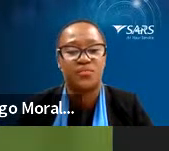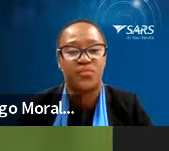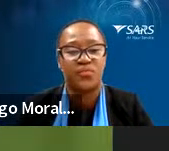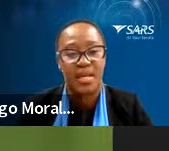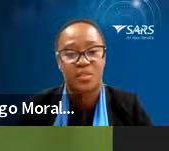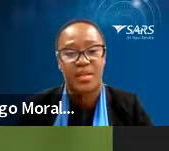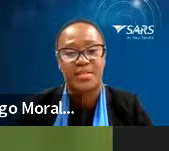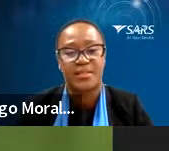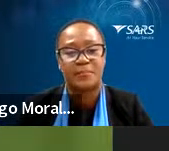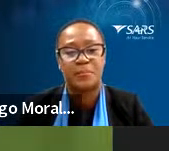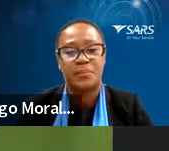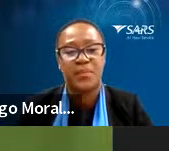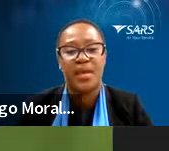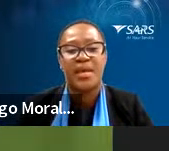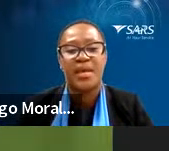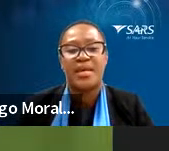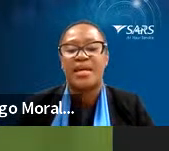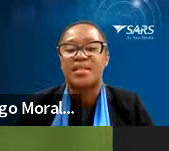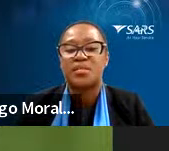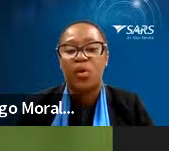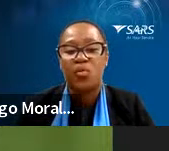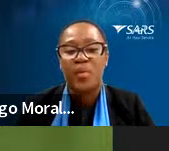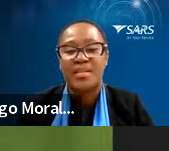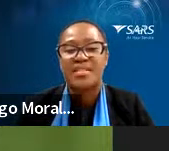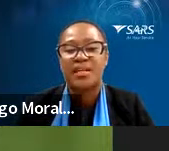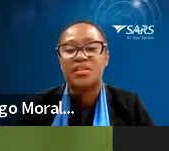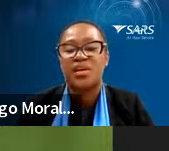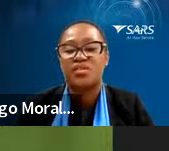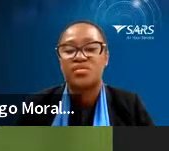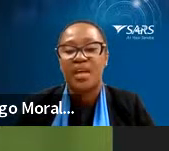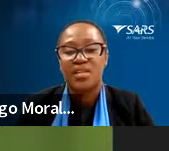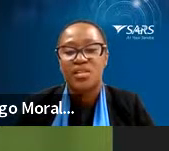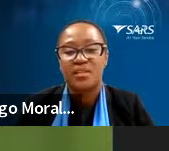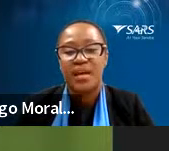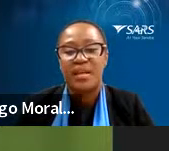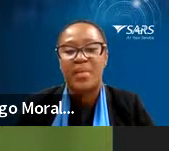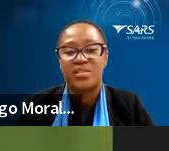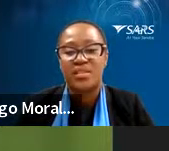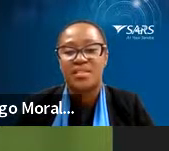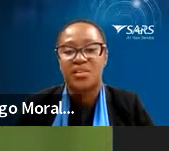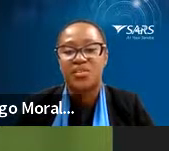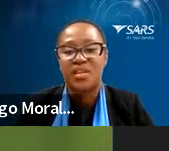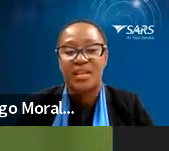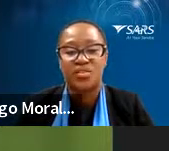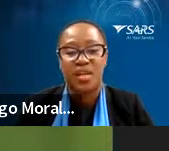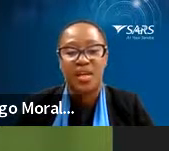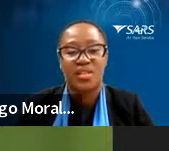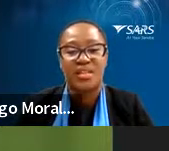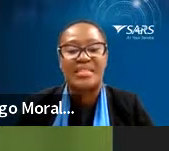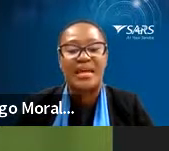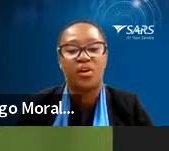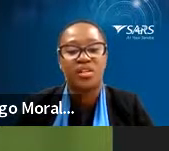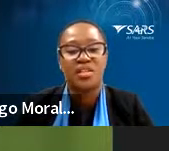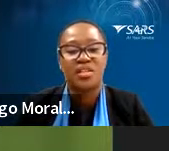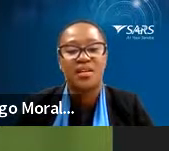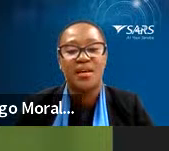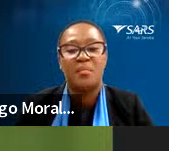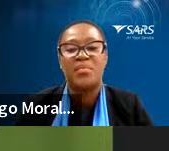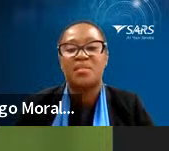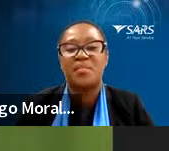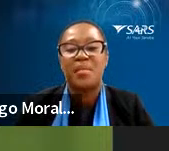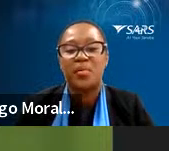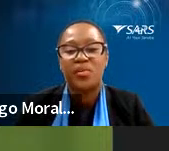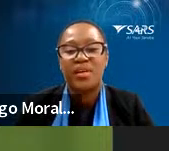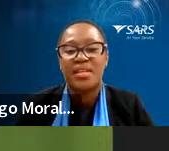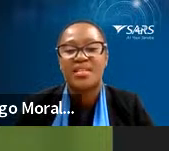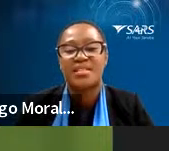services for taxpayers. He has a diploma in secondary education and a bachelor's degree in education and psychology.